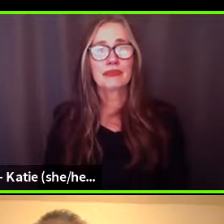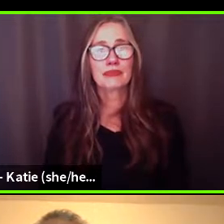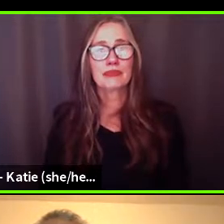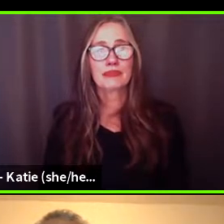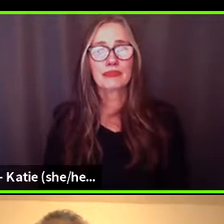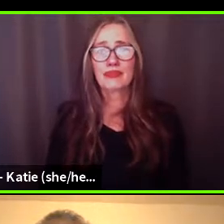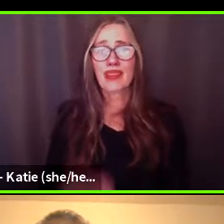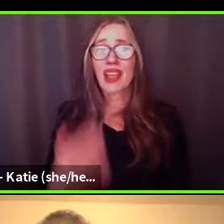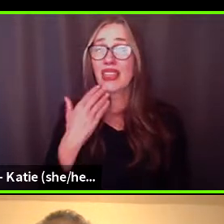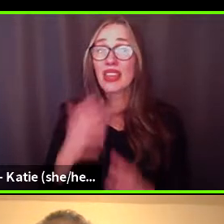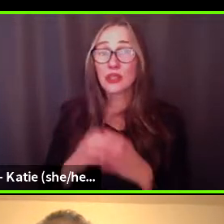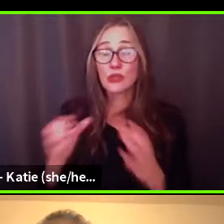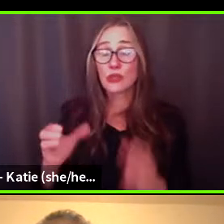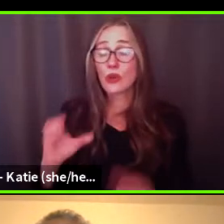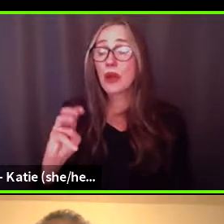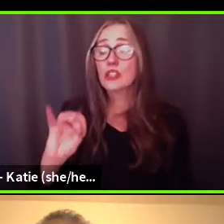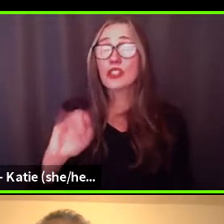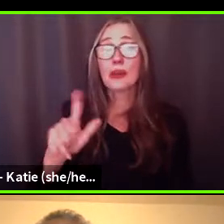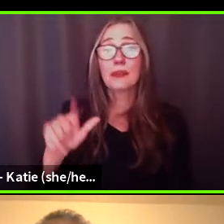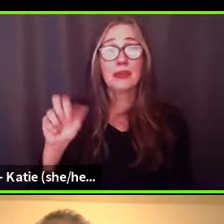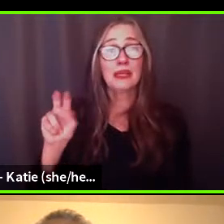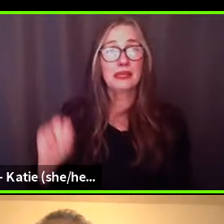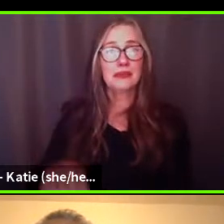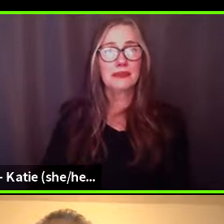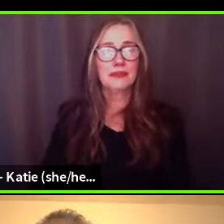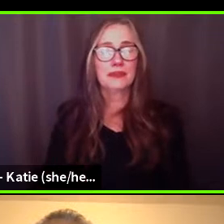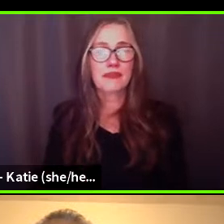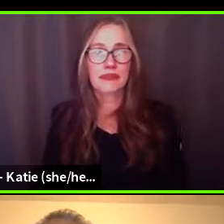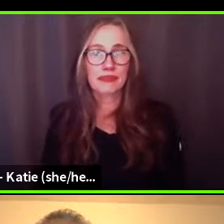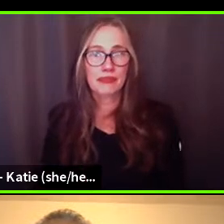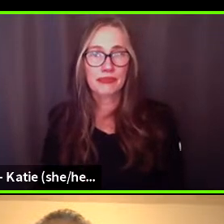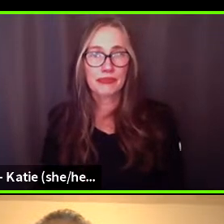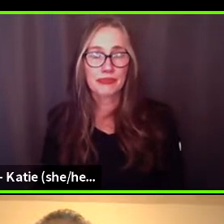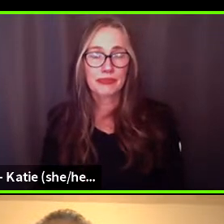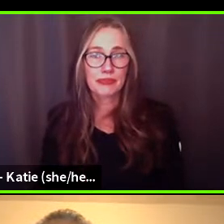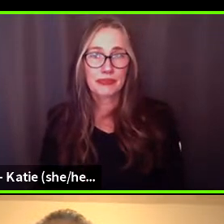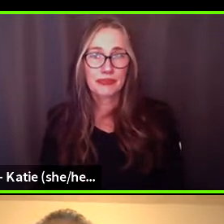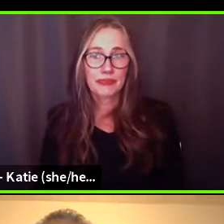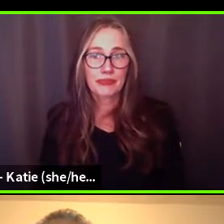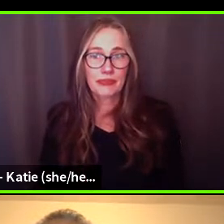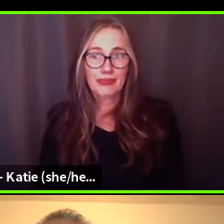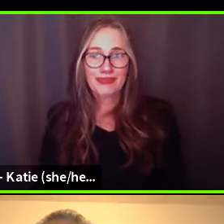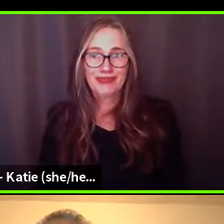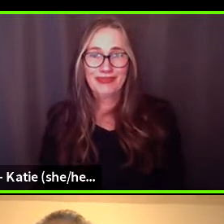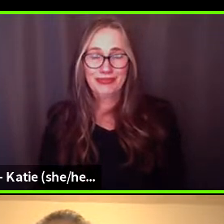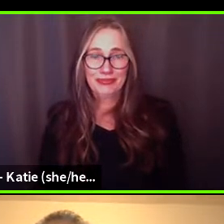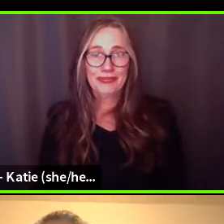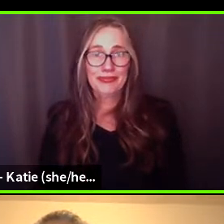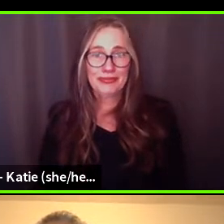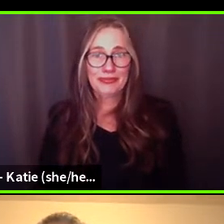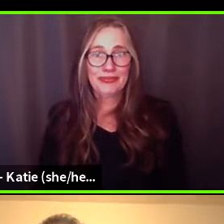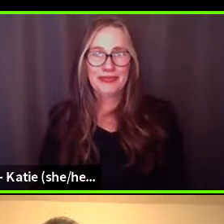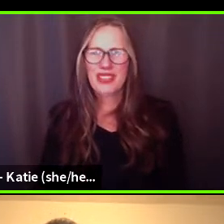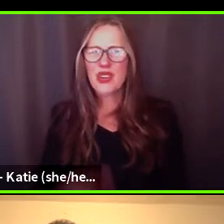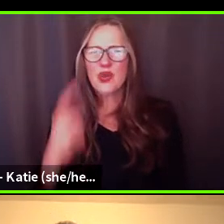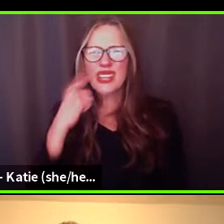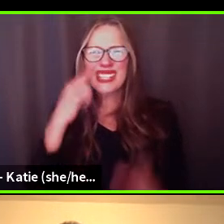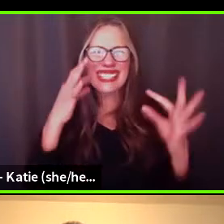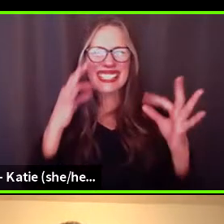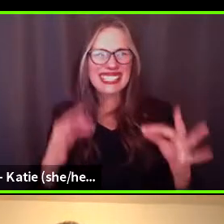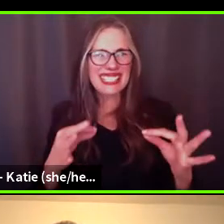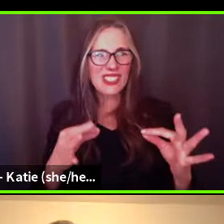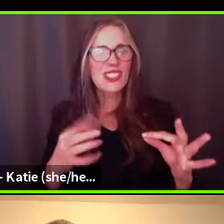thank you so much milton we have by our our recent decision just a few more